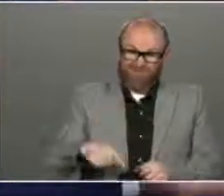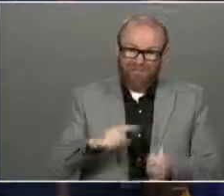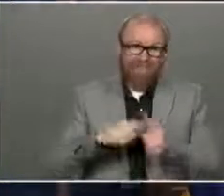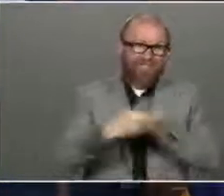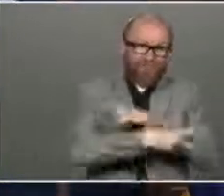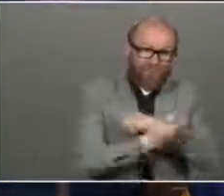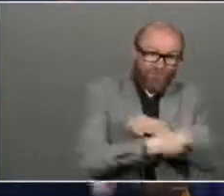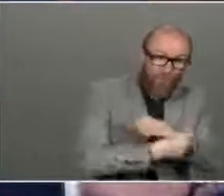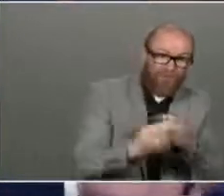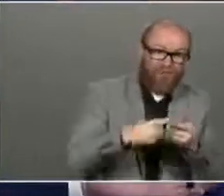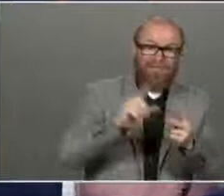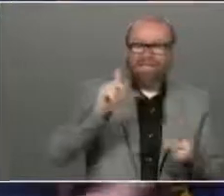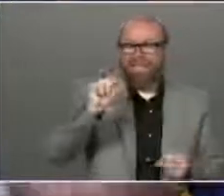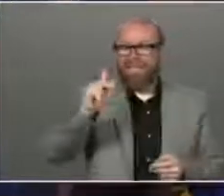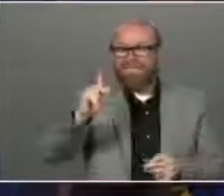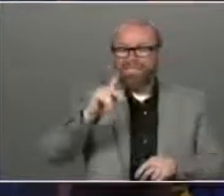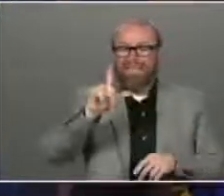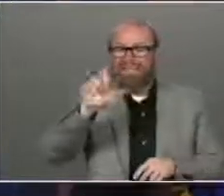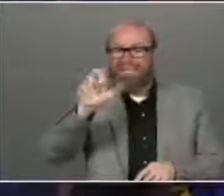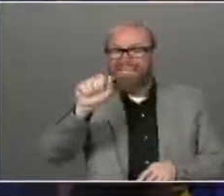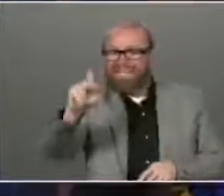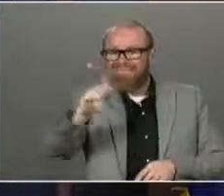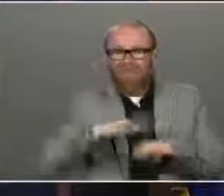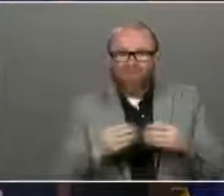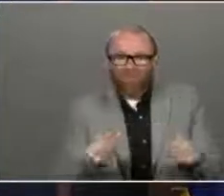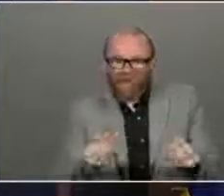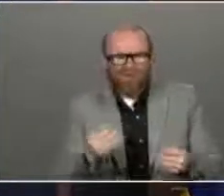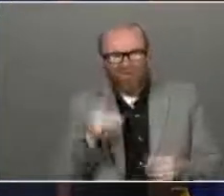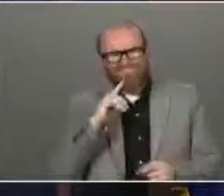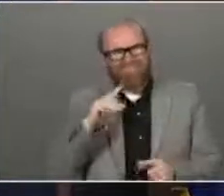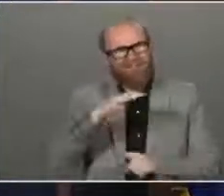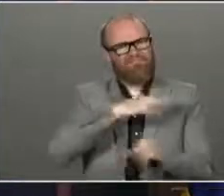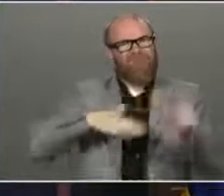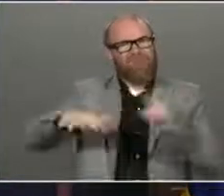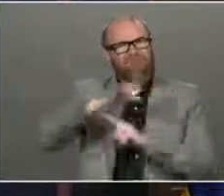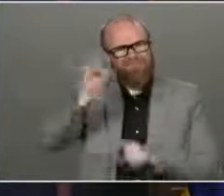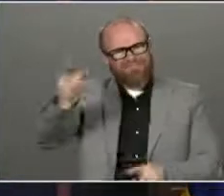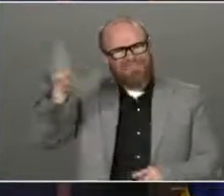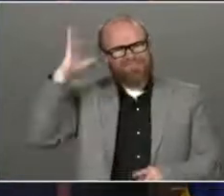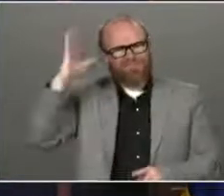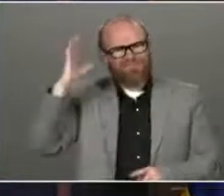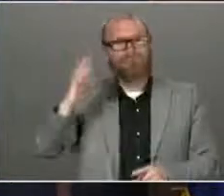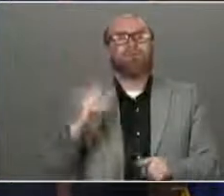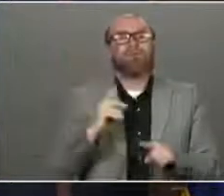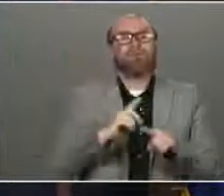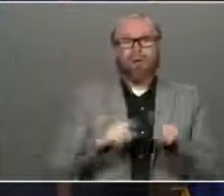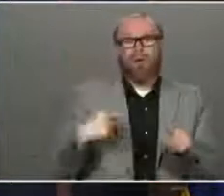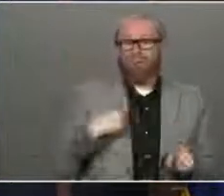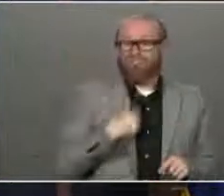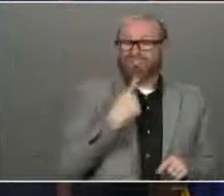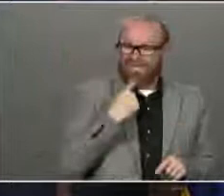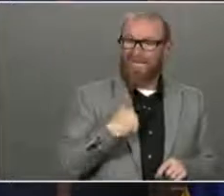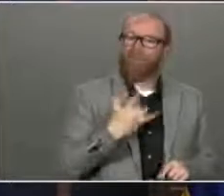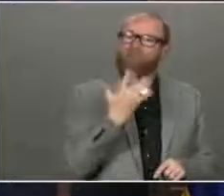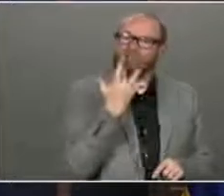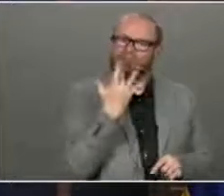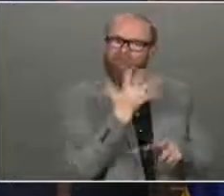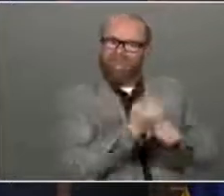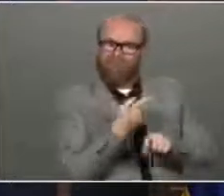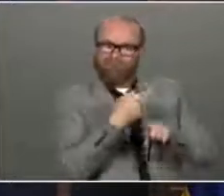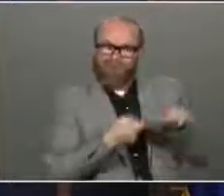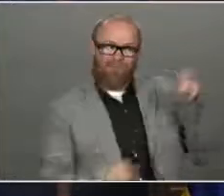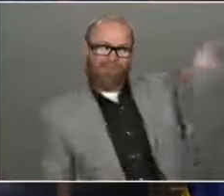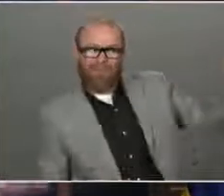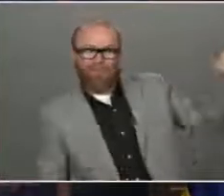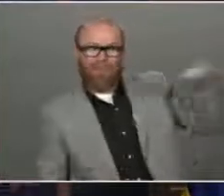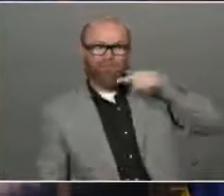on the ground, it's an environmental disaster. And yet what we are saying to the world is we would rather you get your oil from that place than